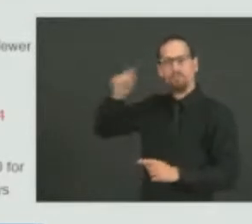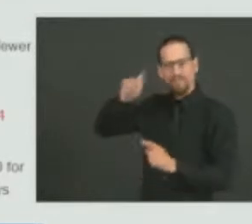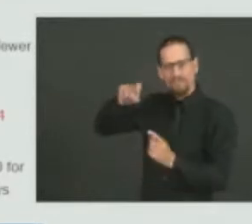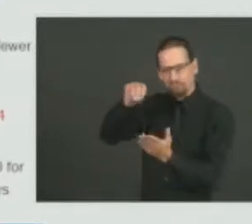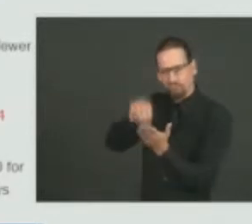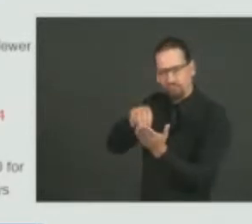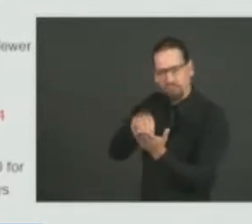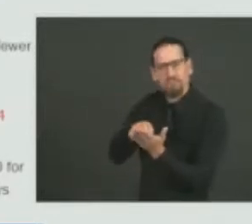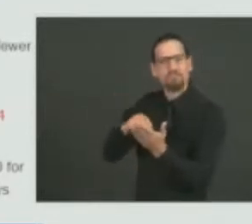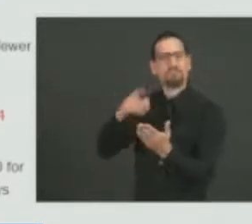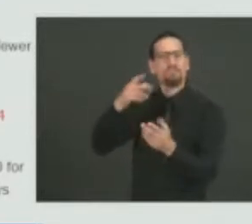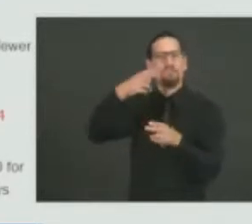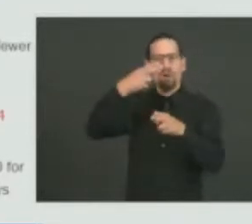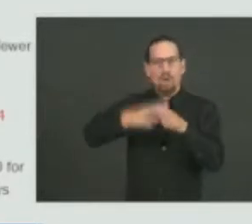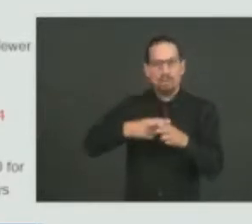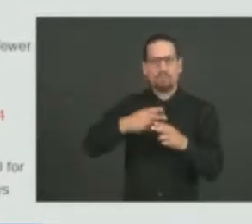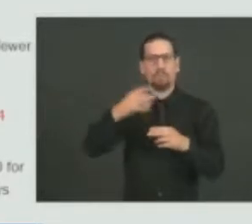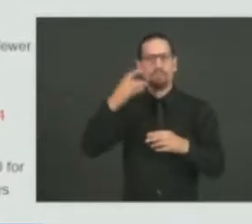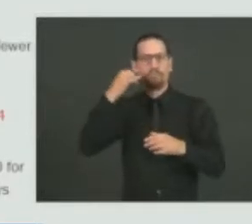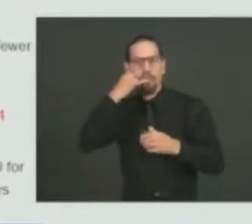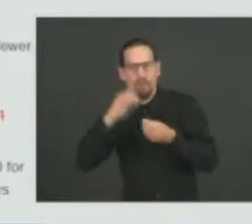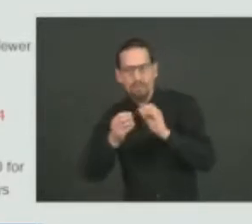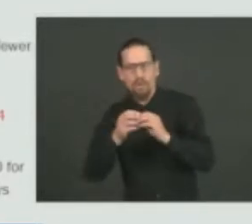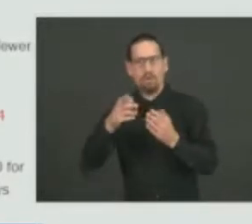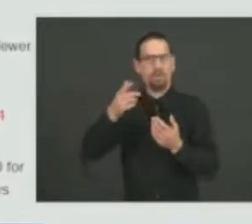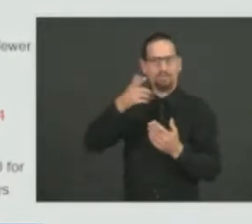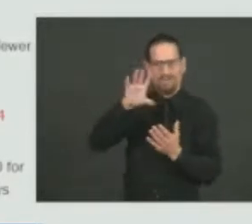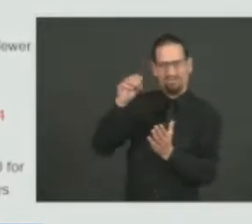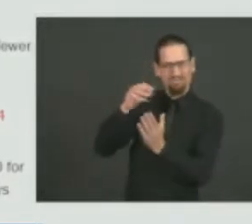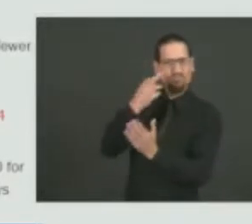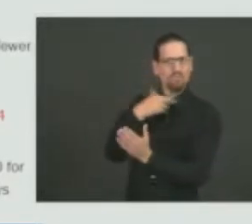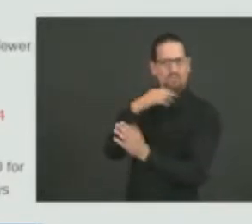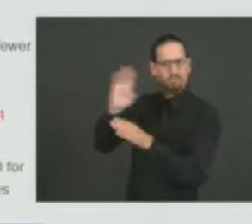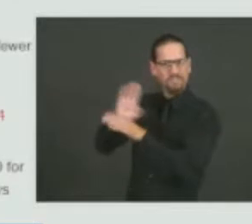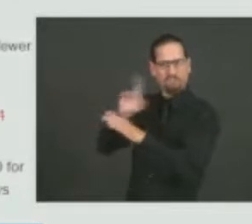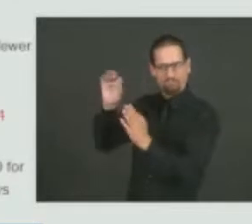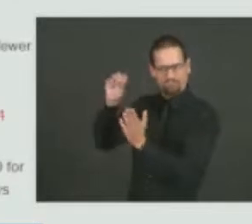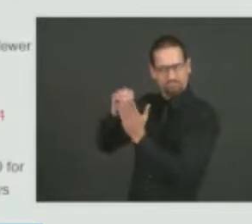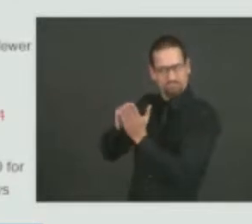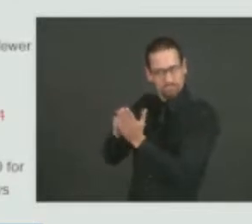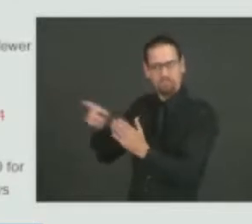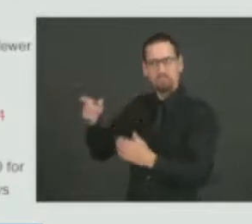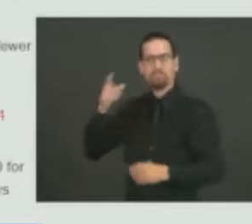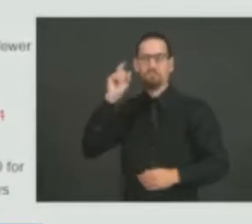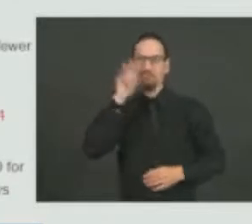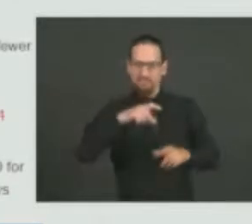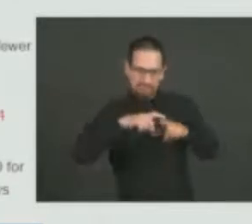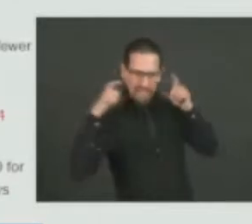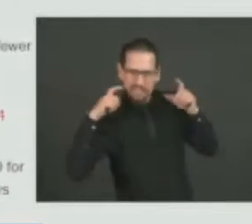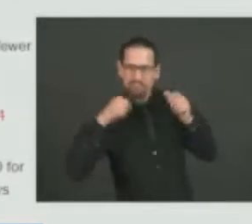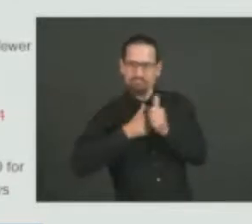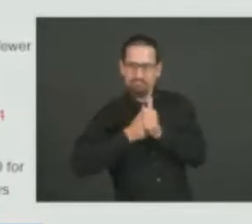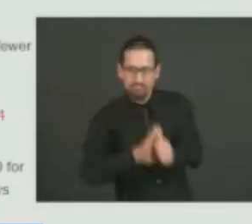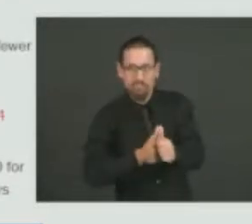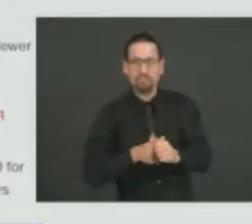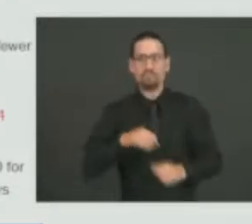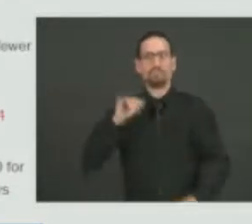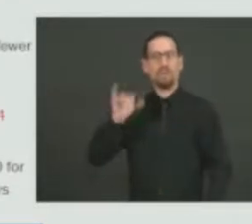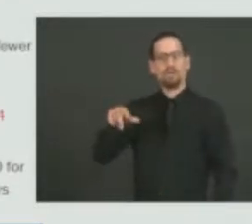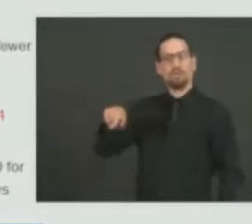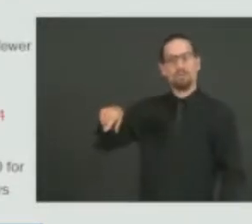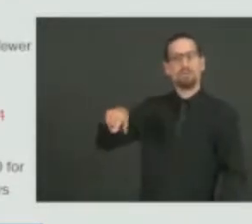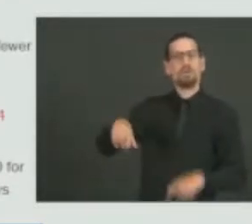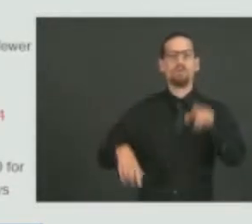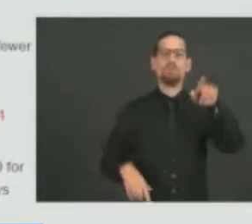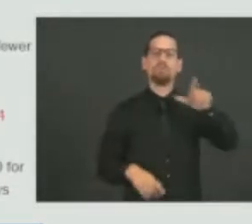number, they do contact tracing, they enforce mask wearing. It's these informal social gatherings that are a problem.